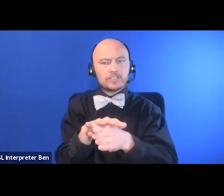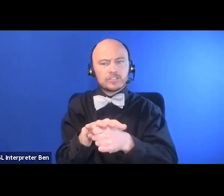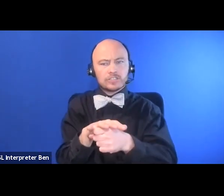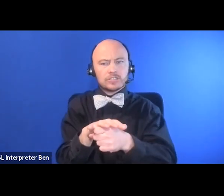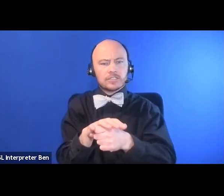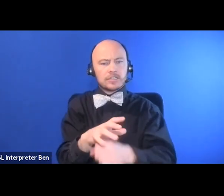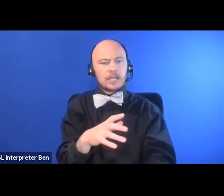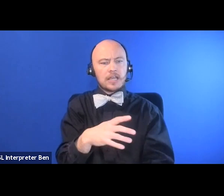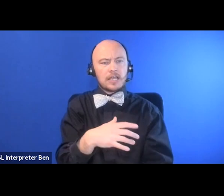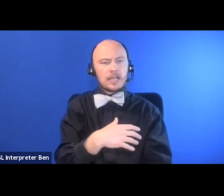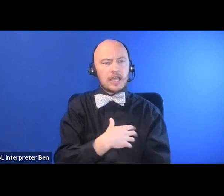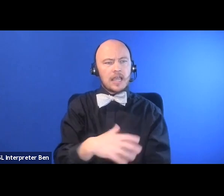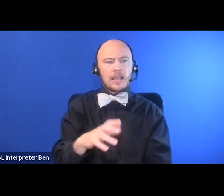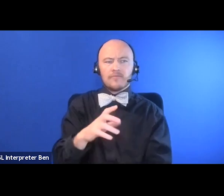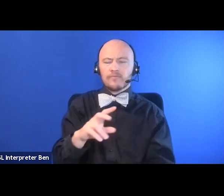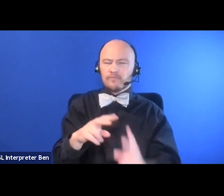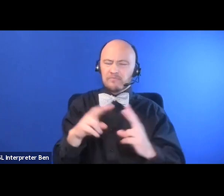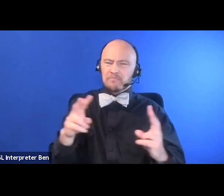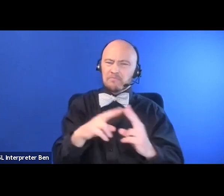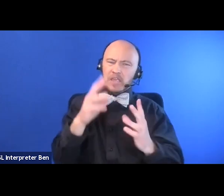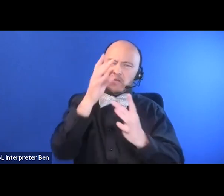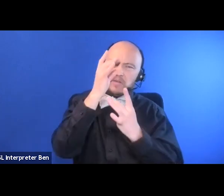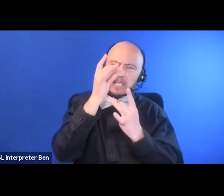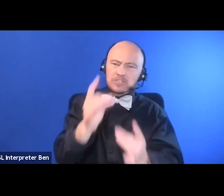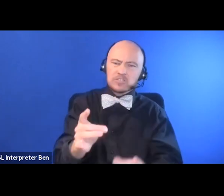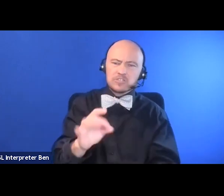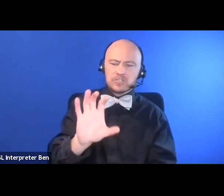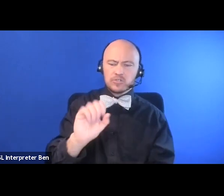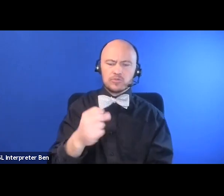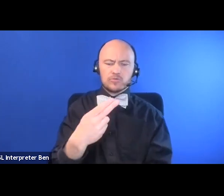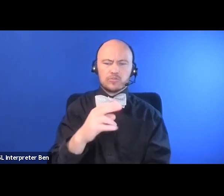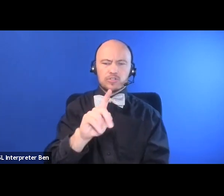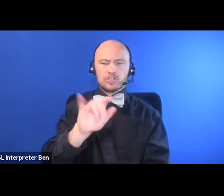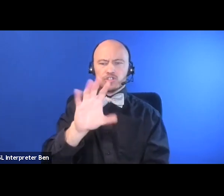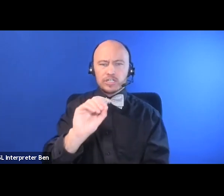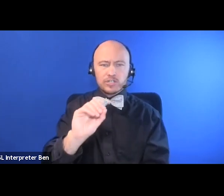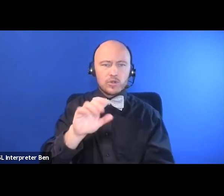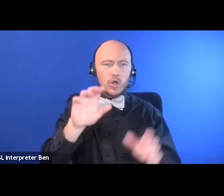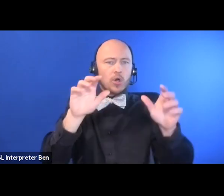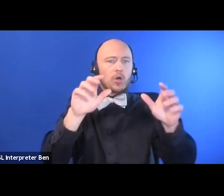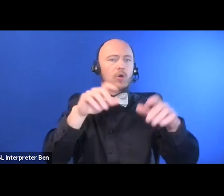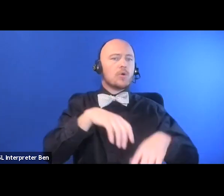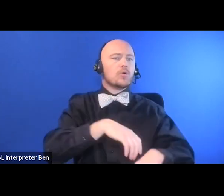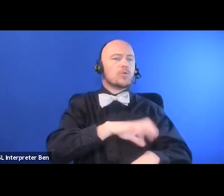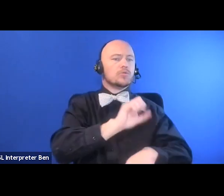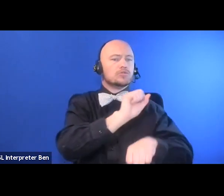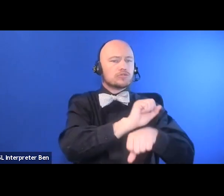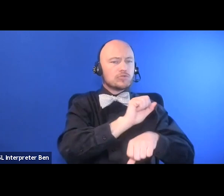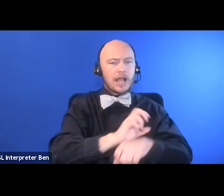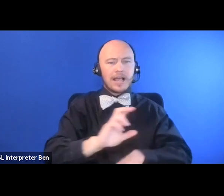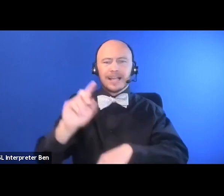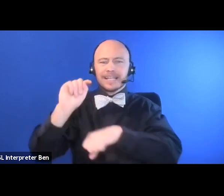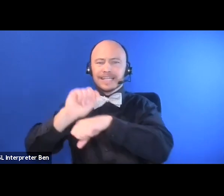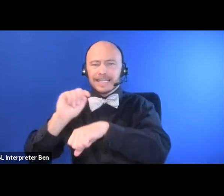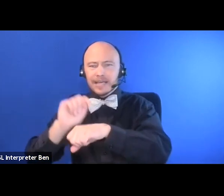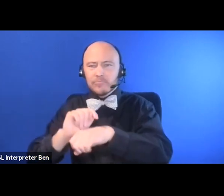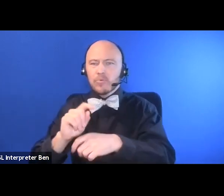you, a keen interest in Shinto shrines, Buddhist temples, and the local